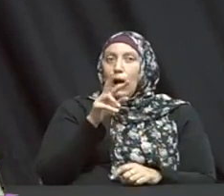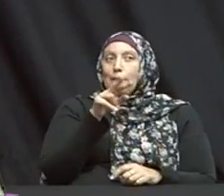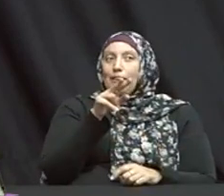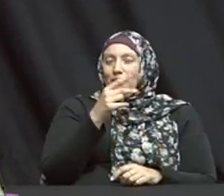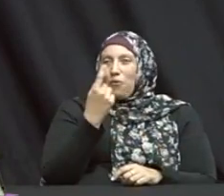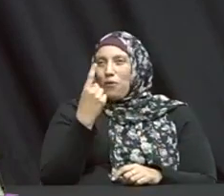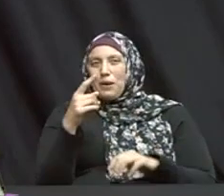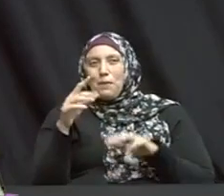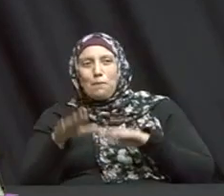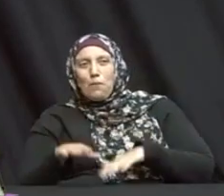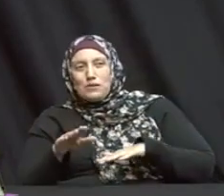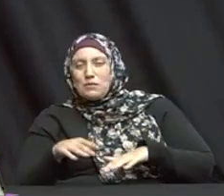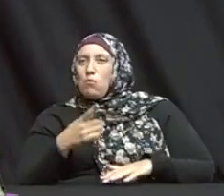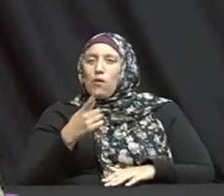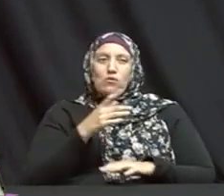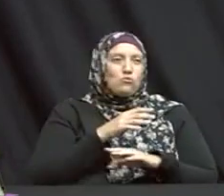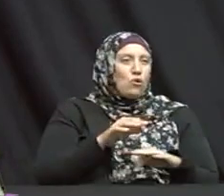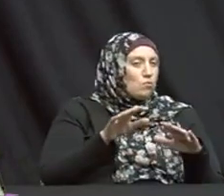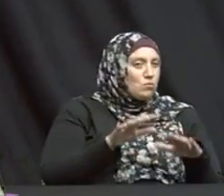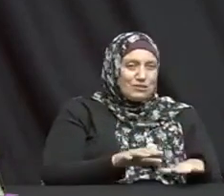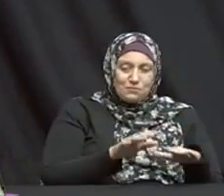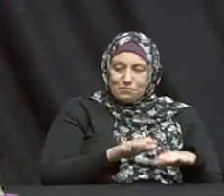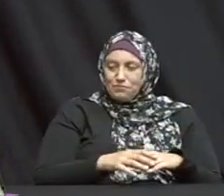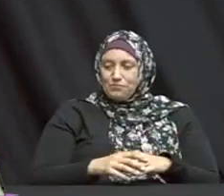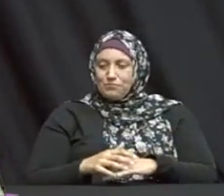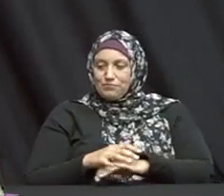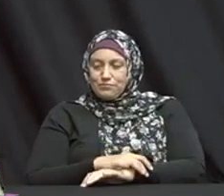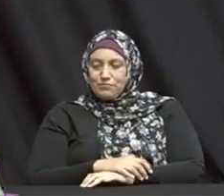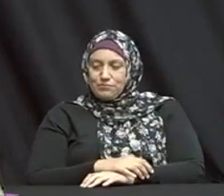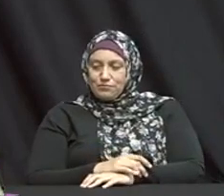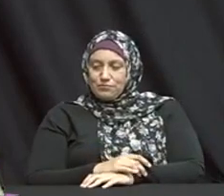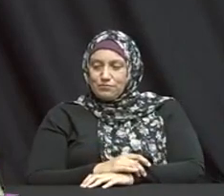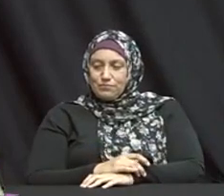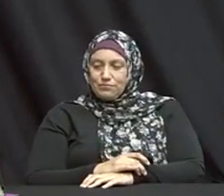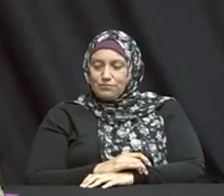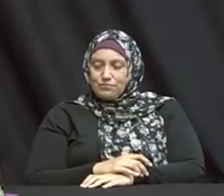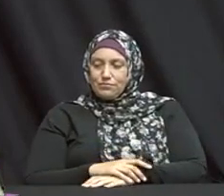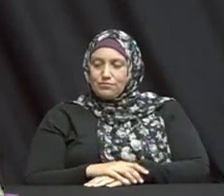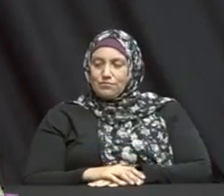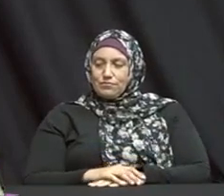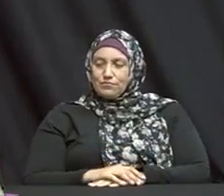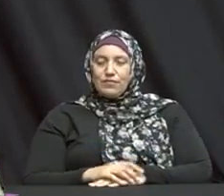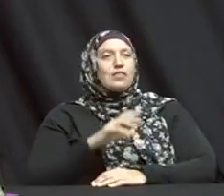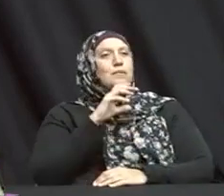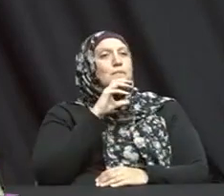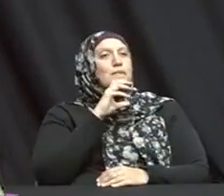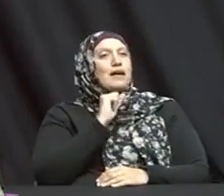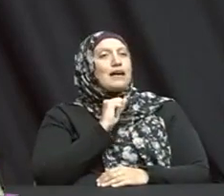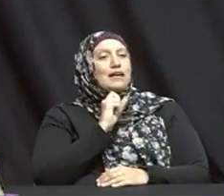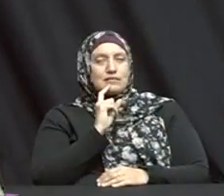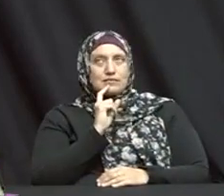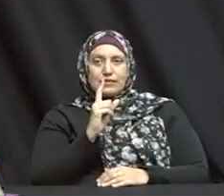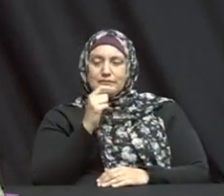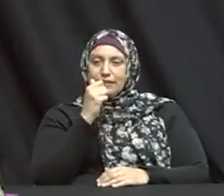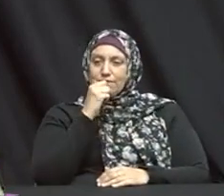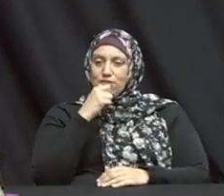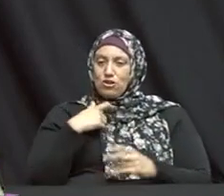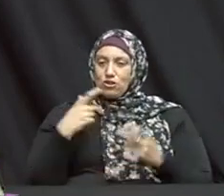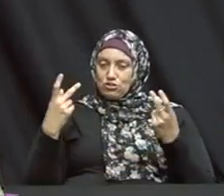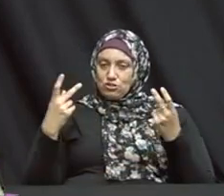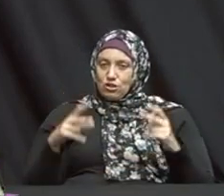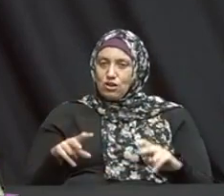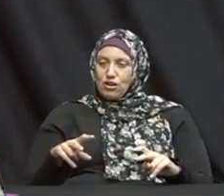I make it very vague, obviously. He was asking that if I die, my wife, being